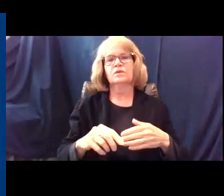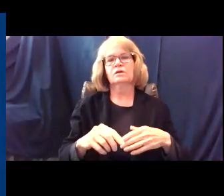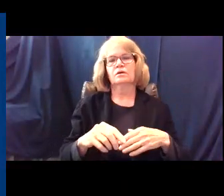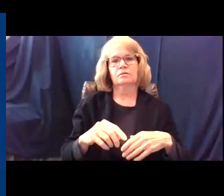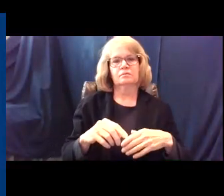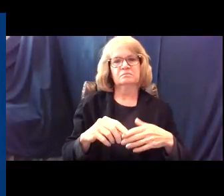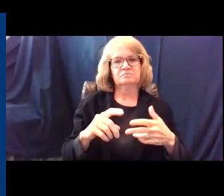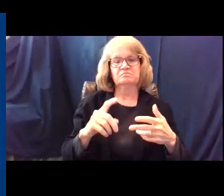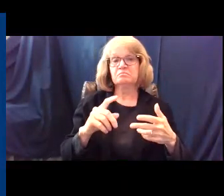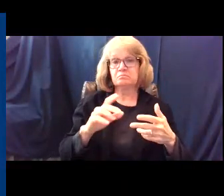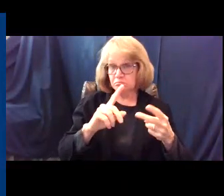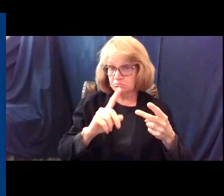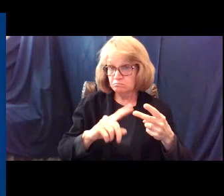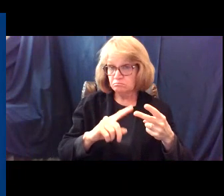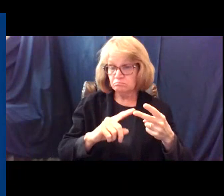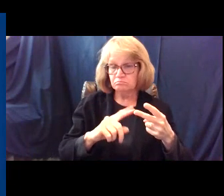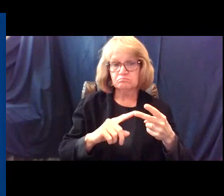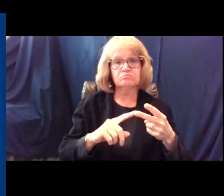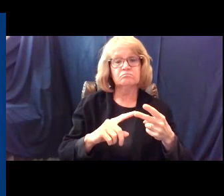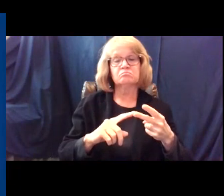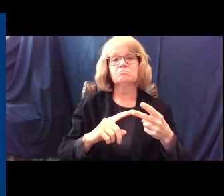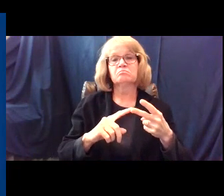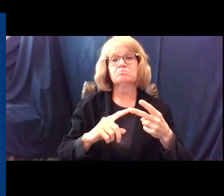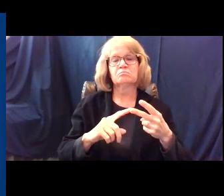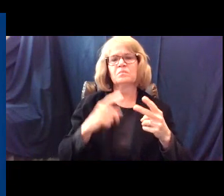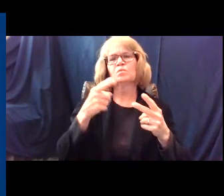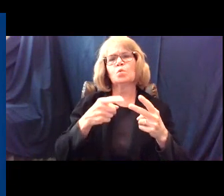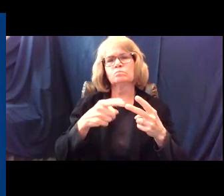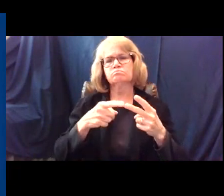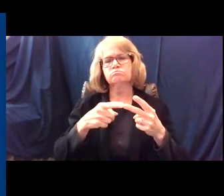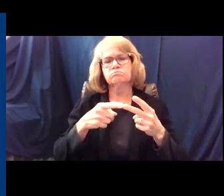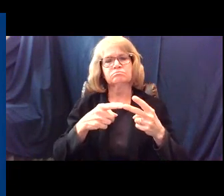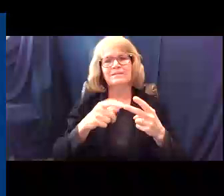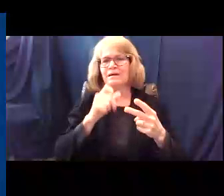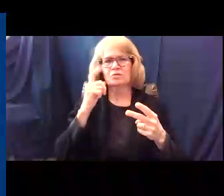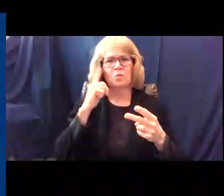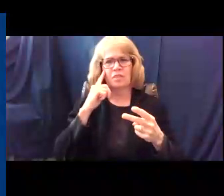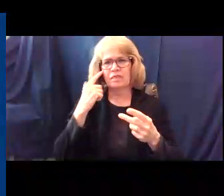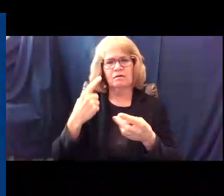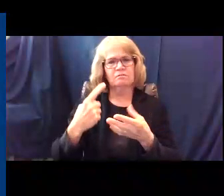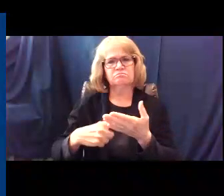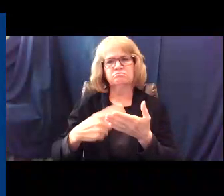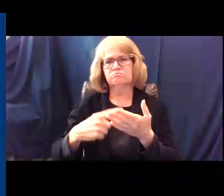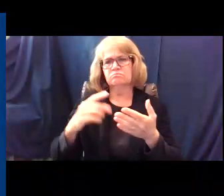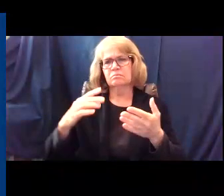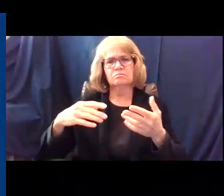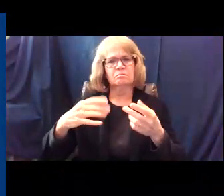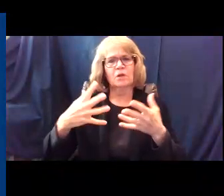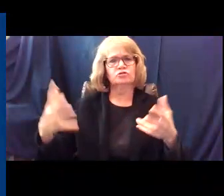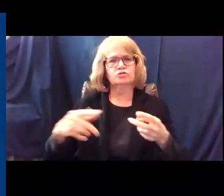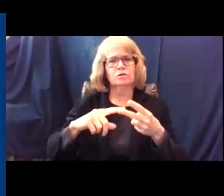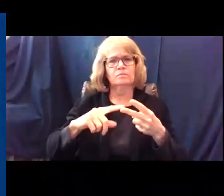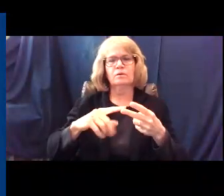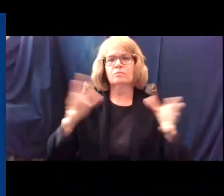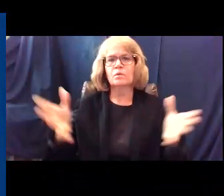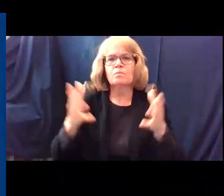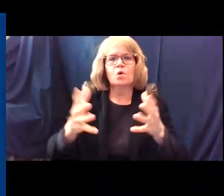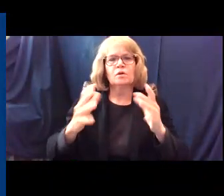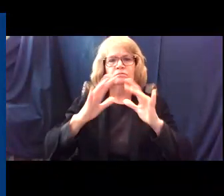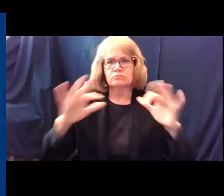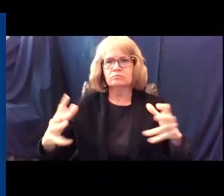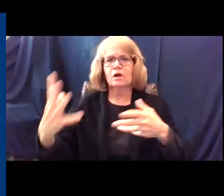But beyond that, goal number two, which I don't think is talked about enough, is promoting diverse, inclusive communities.